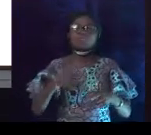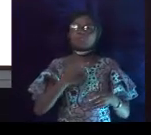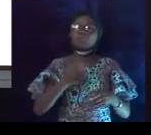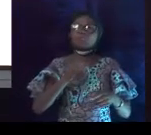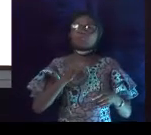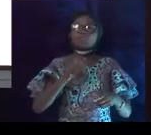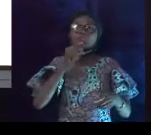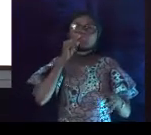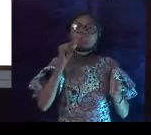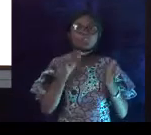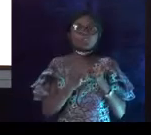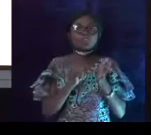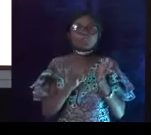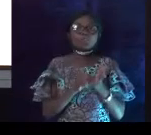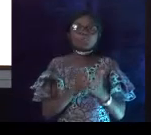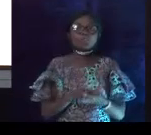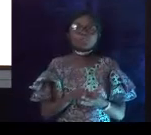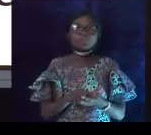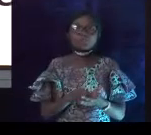chickens.